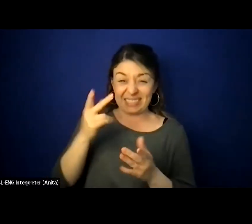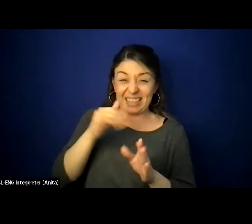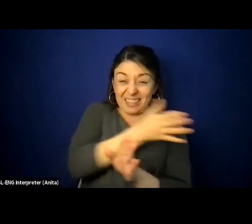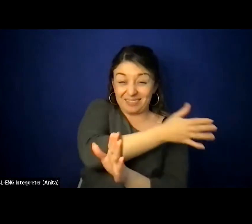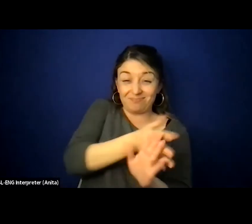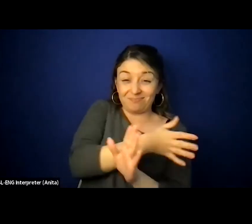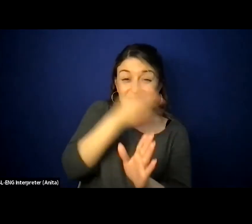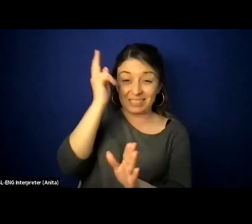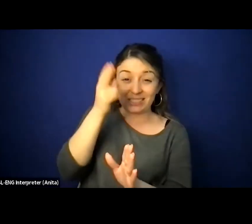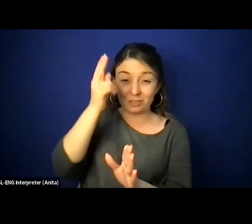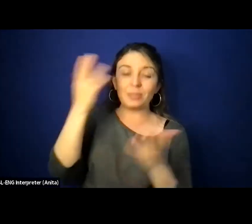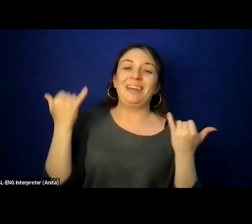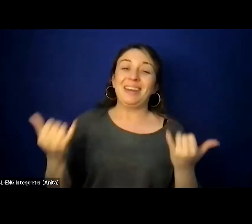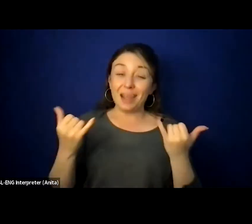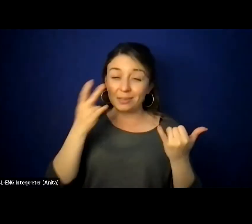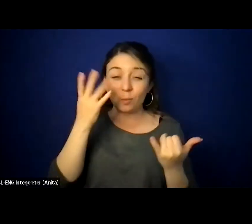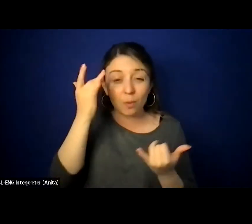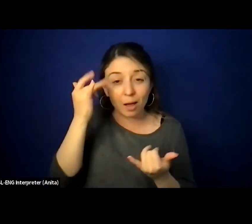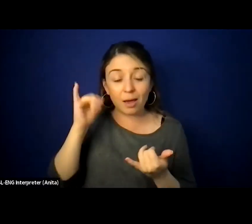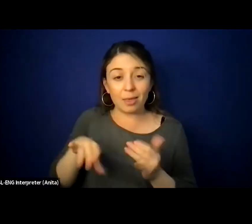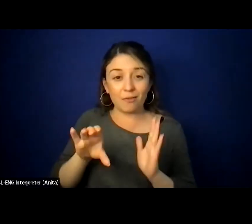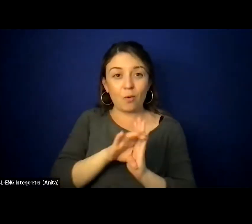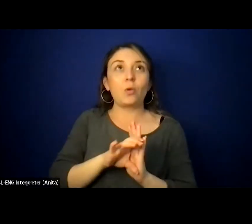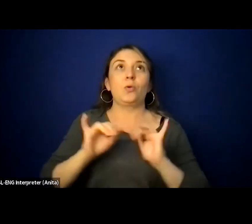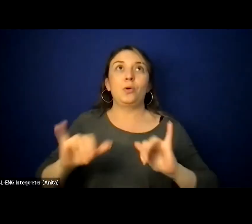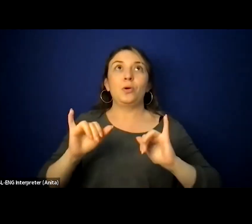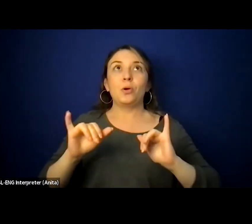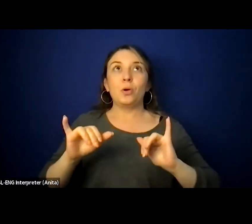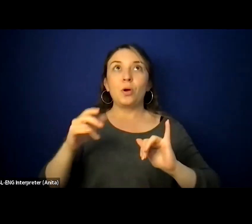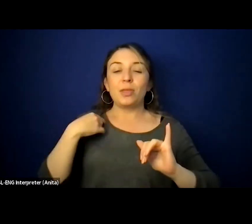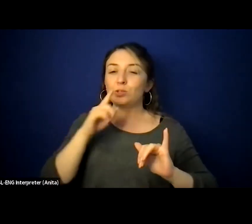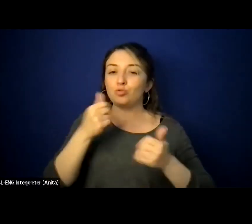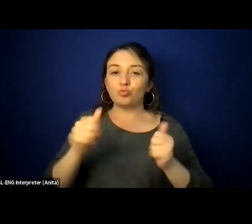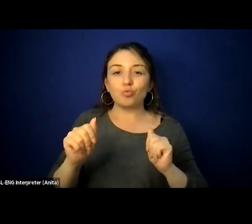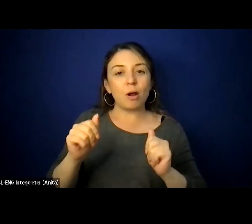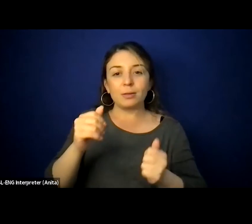unsurprising why my school photo at the time erased disability altogether.